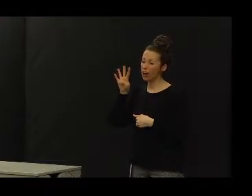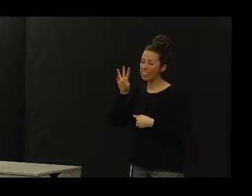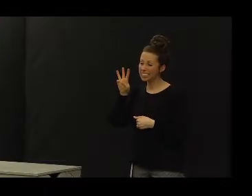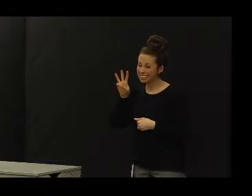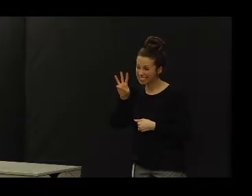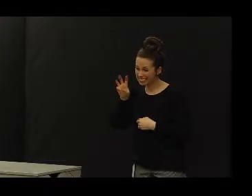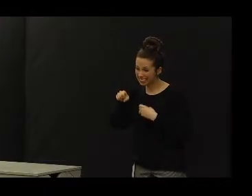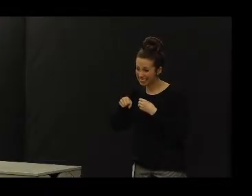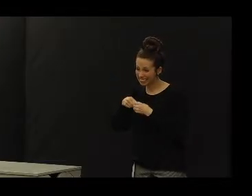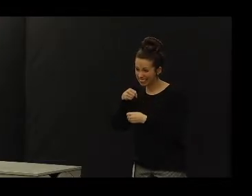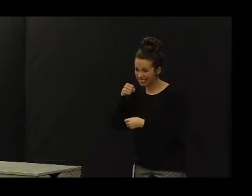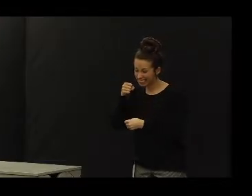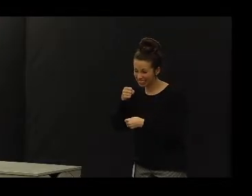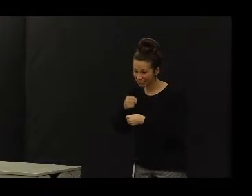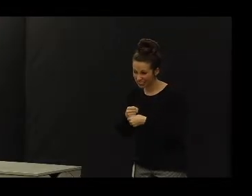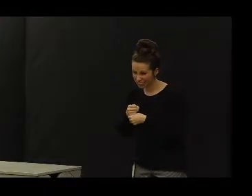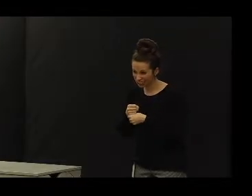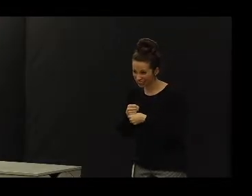46 years.